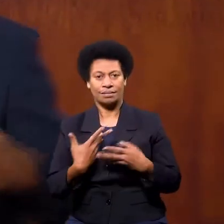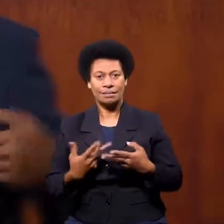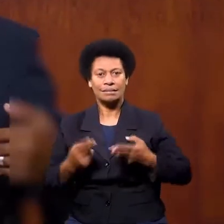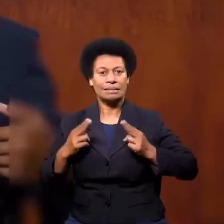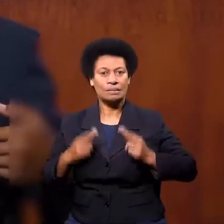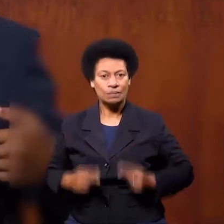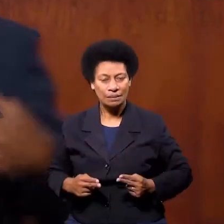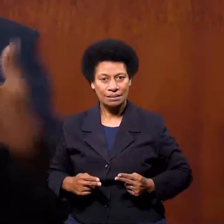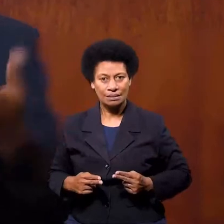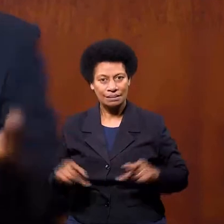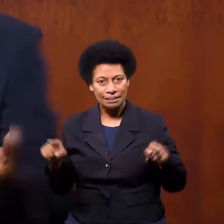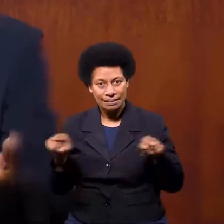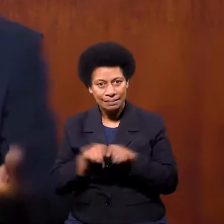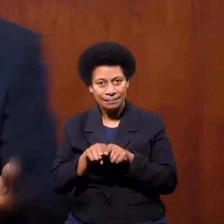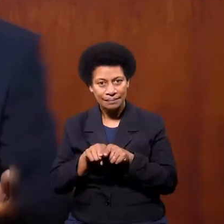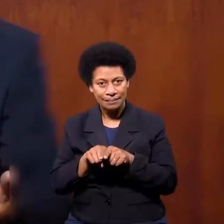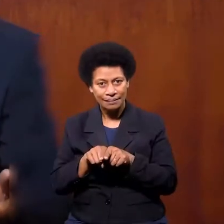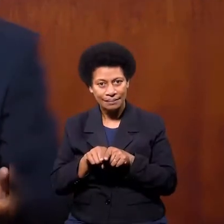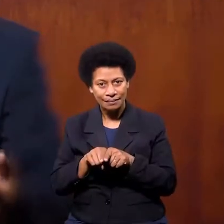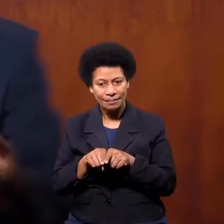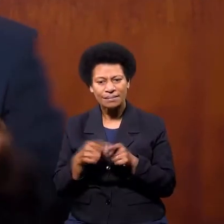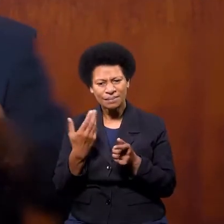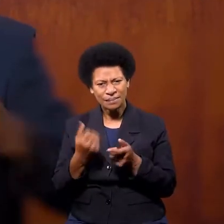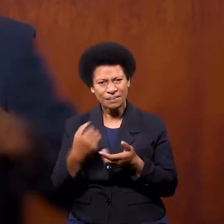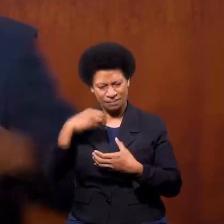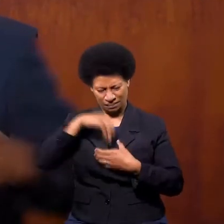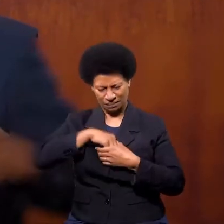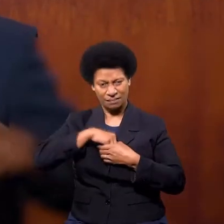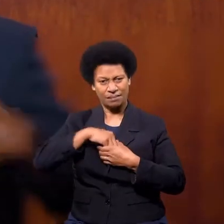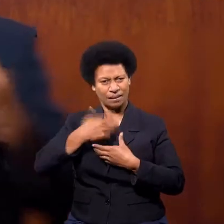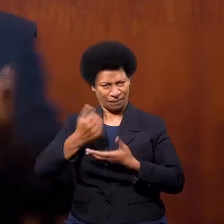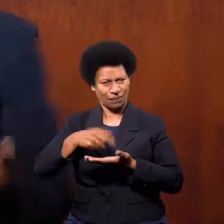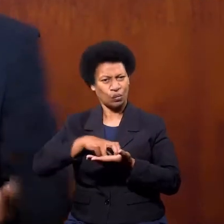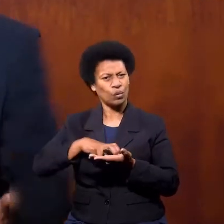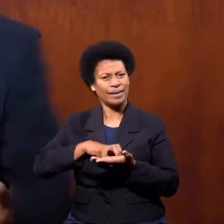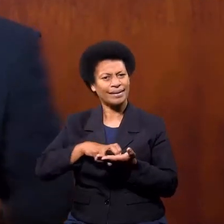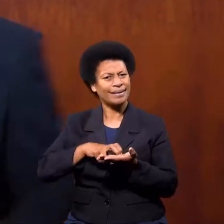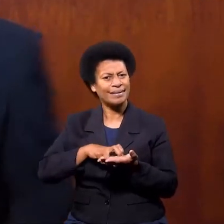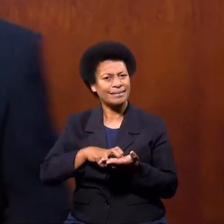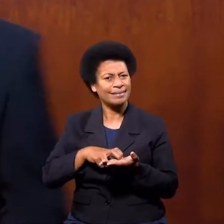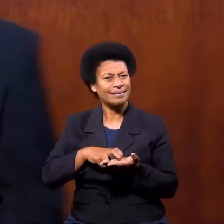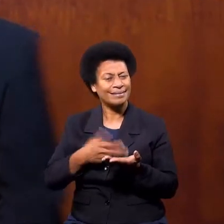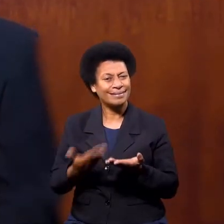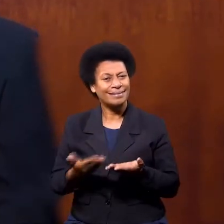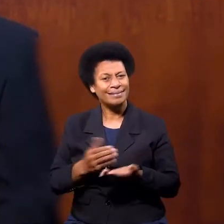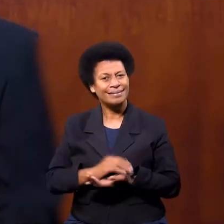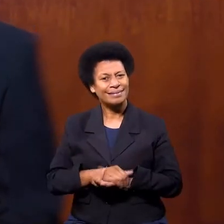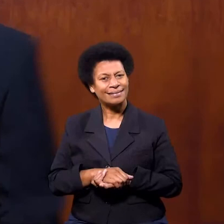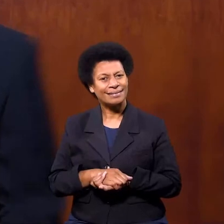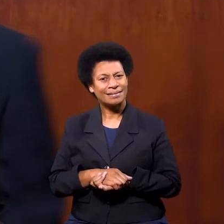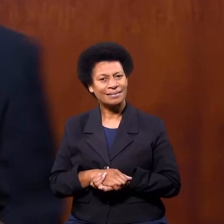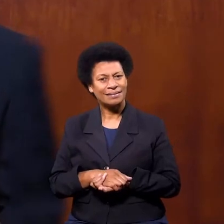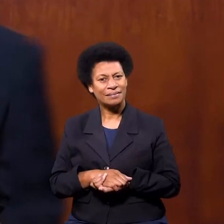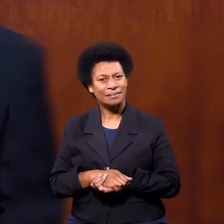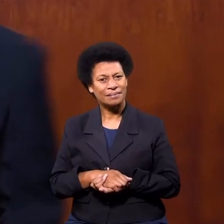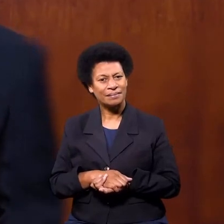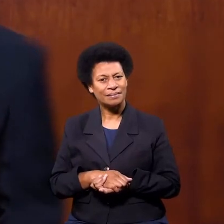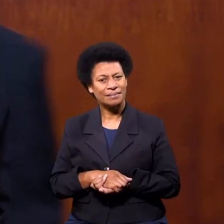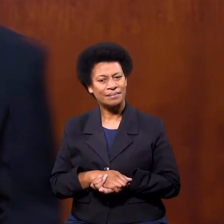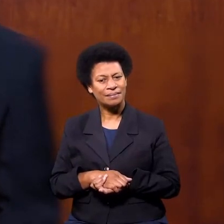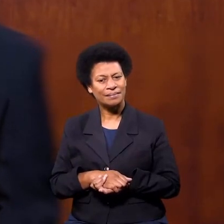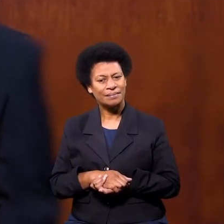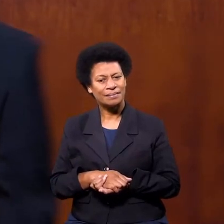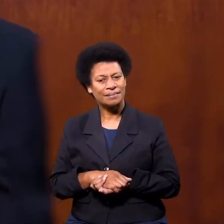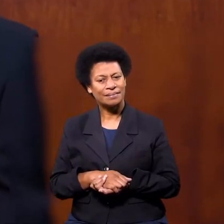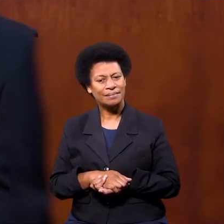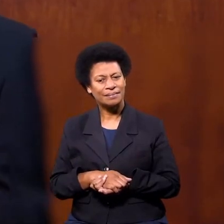are human as you are human. We have weaknesses as you have. And let me say this,